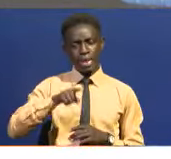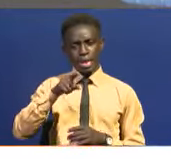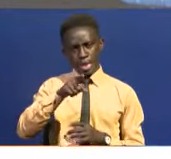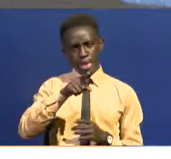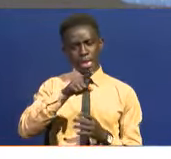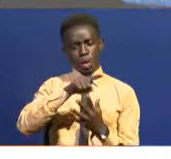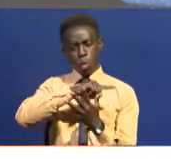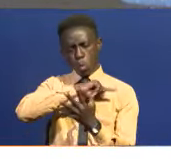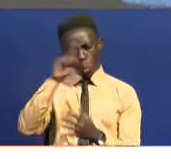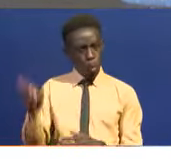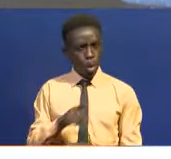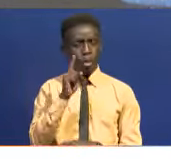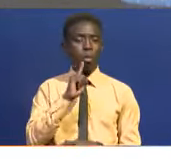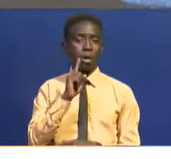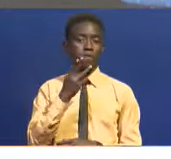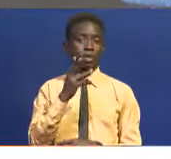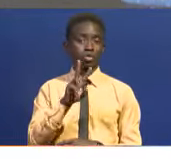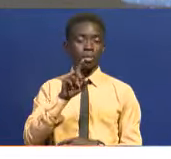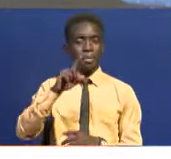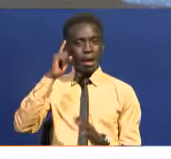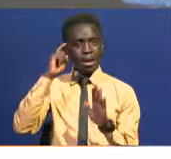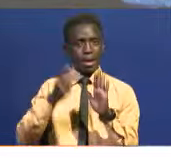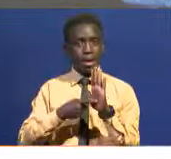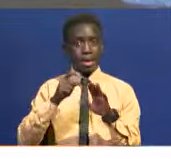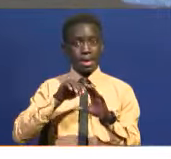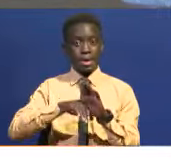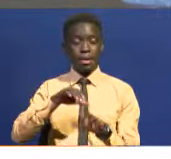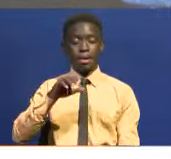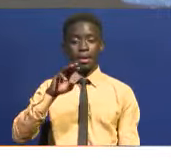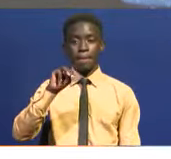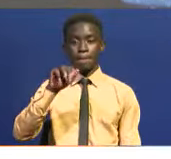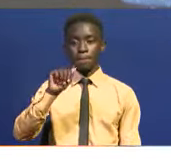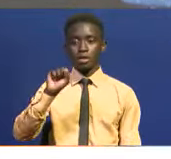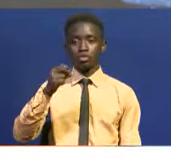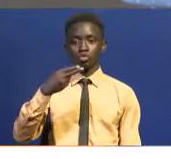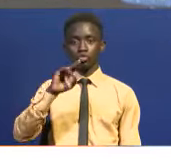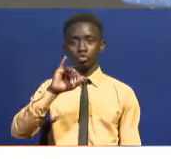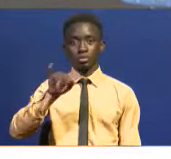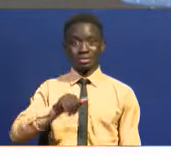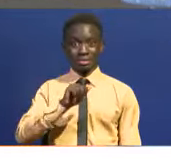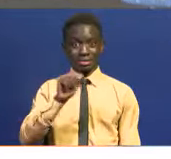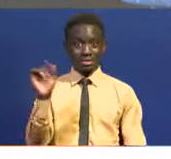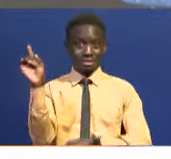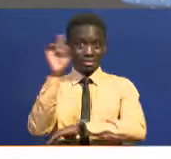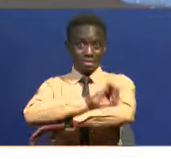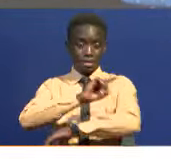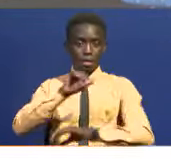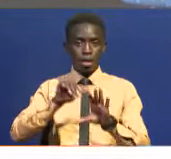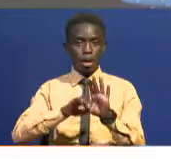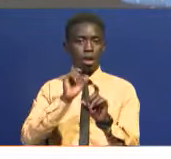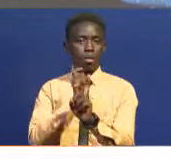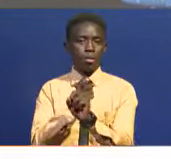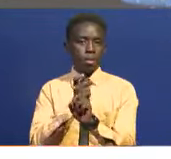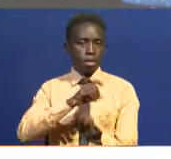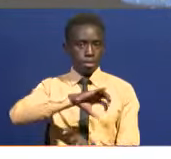Day in Kwale County, and any reservations will help in making informed decisions.